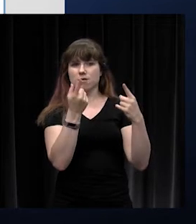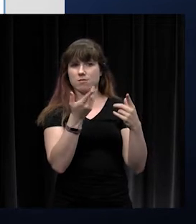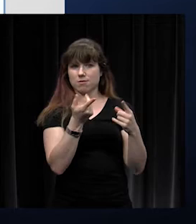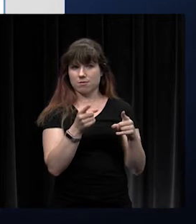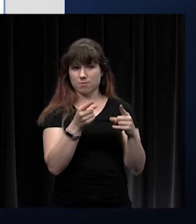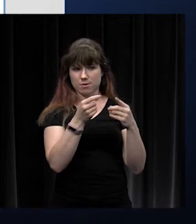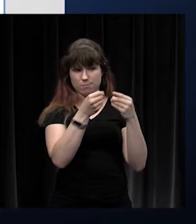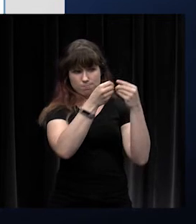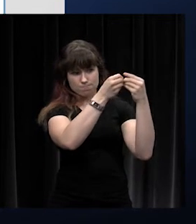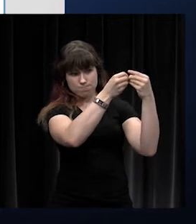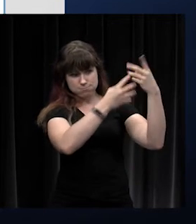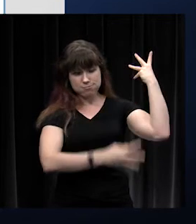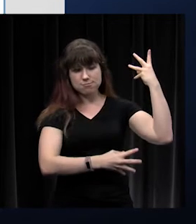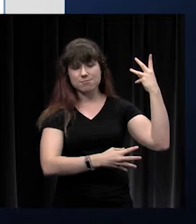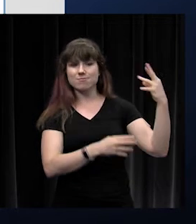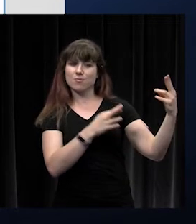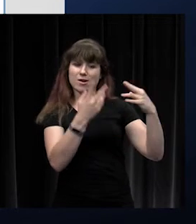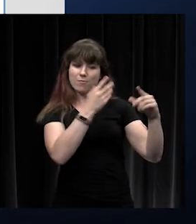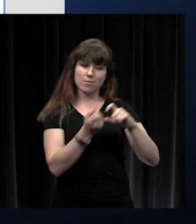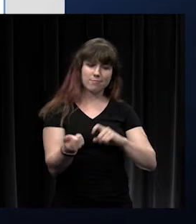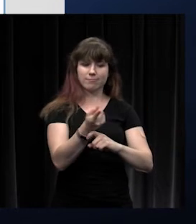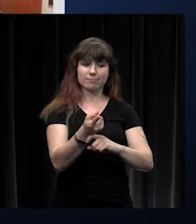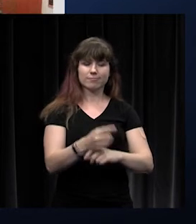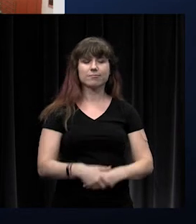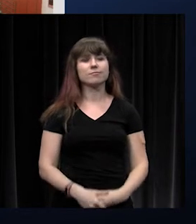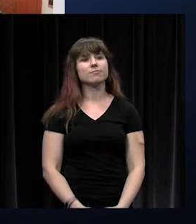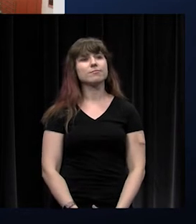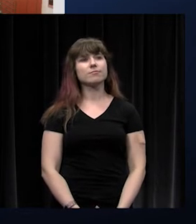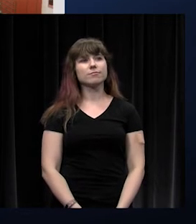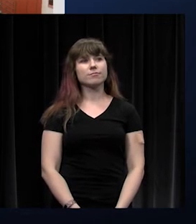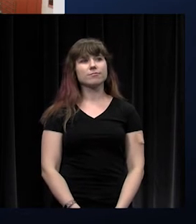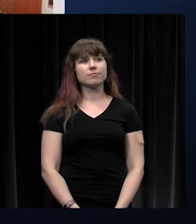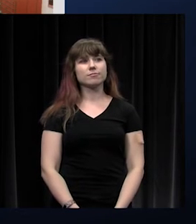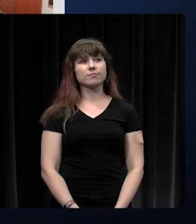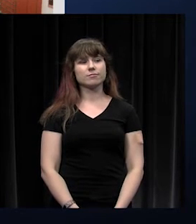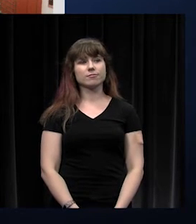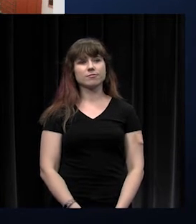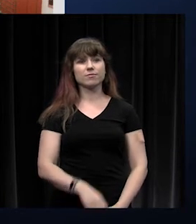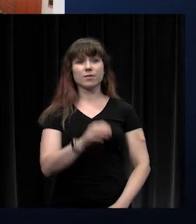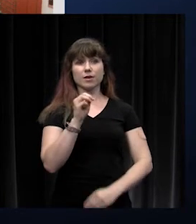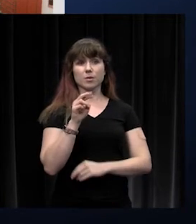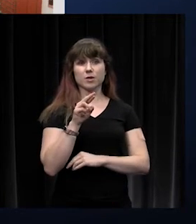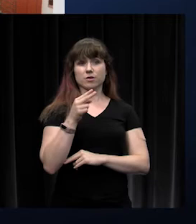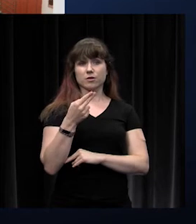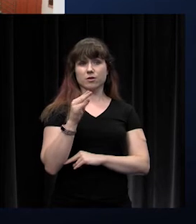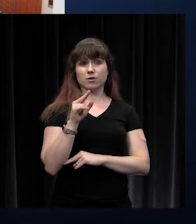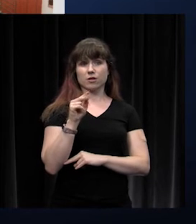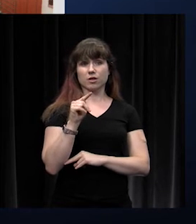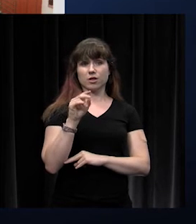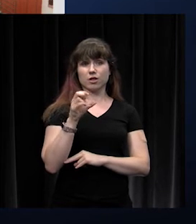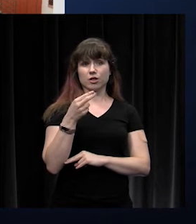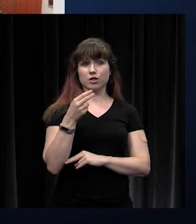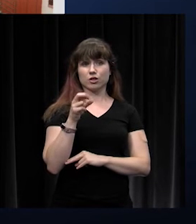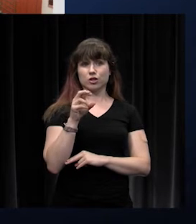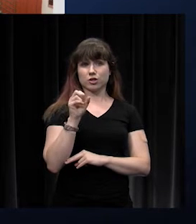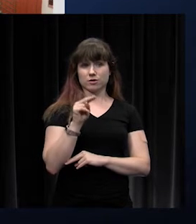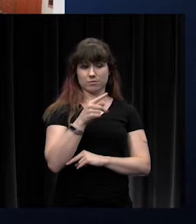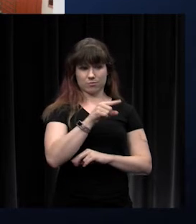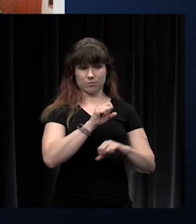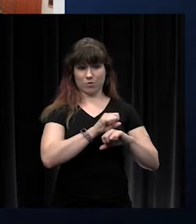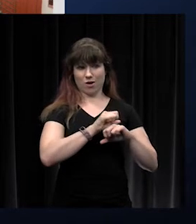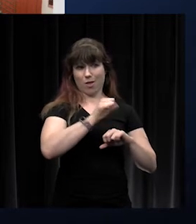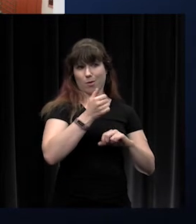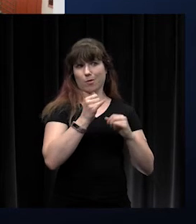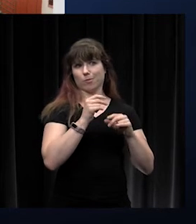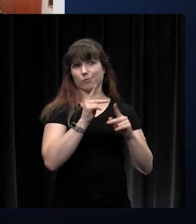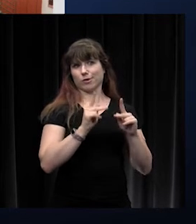field in order for us to be ready for this school year. Mr. Hutchison and all the individuals who work at the Service Center have